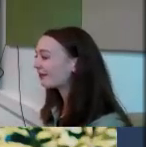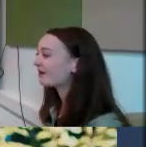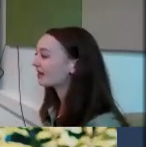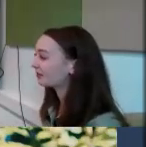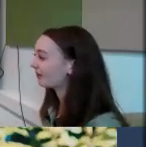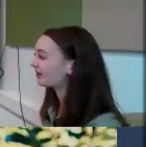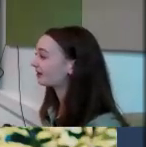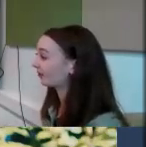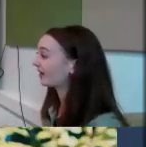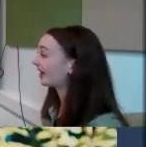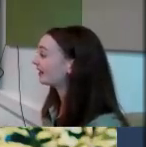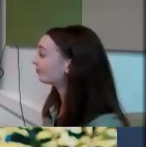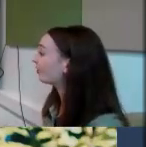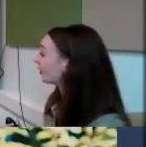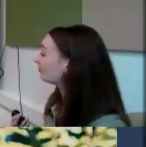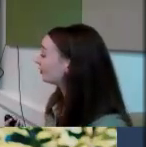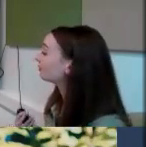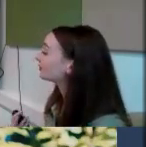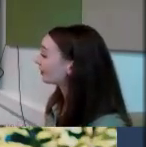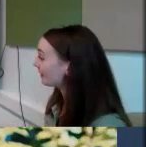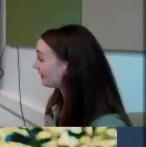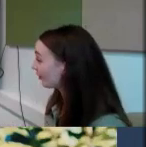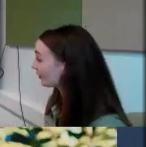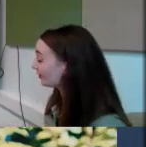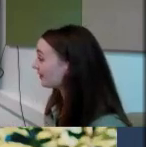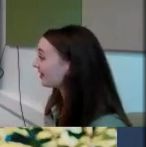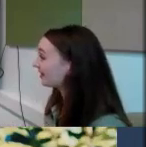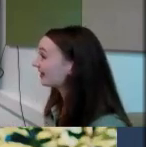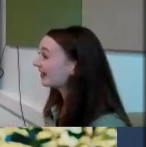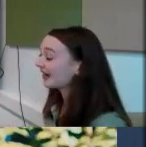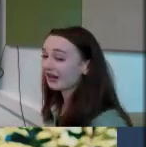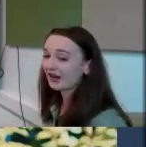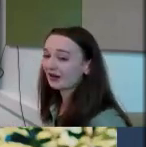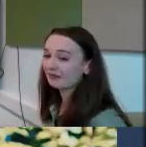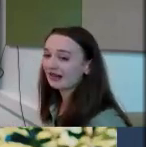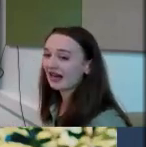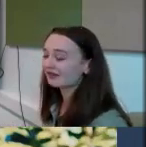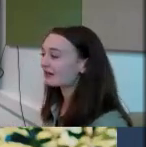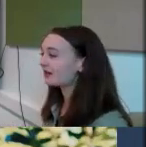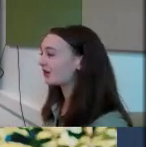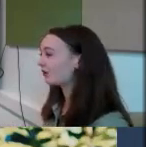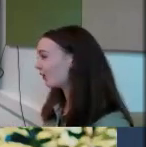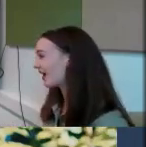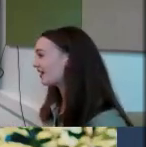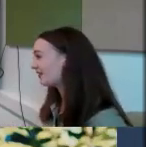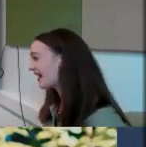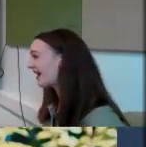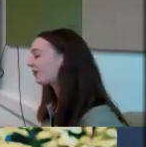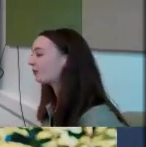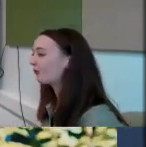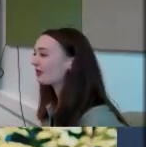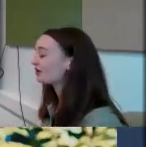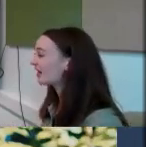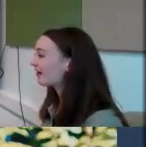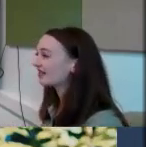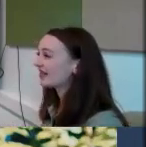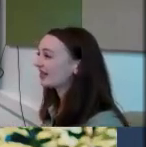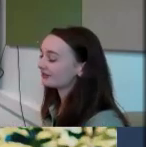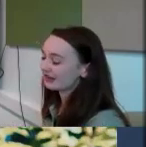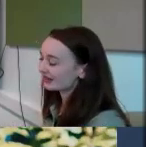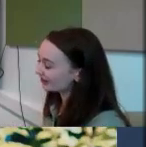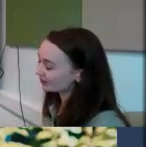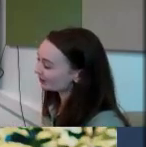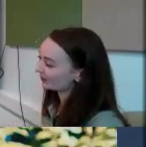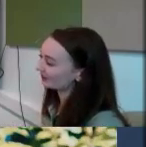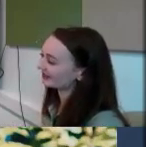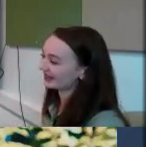and sharing my experiences online is what has opened up so many doors for me. And kind of led me to the work I do now with